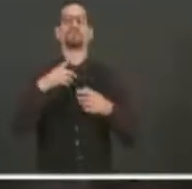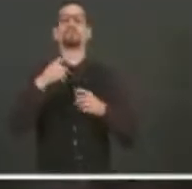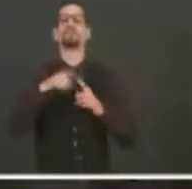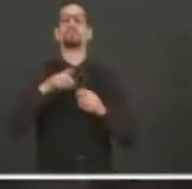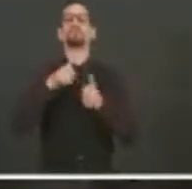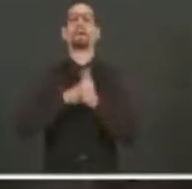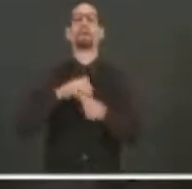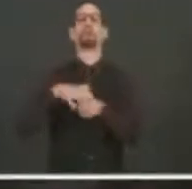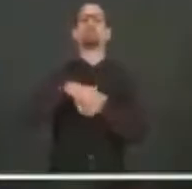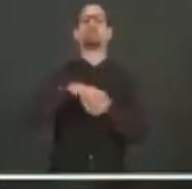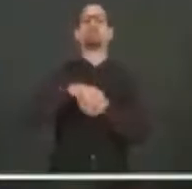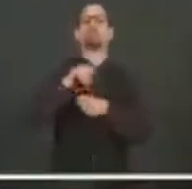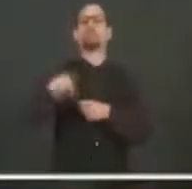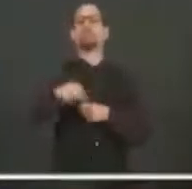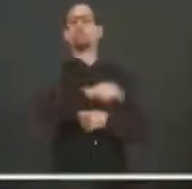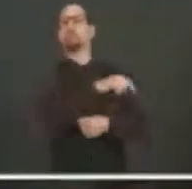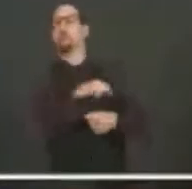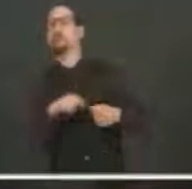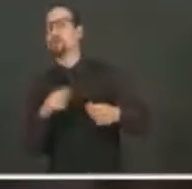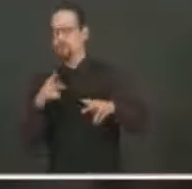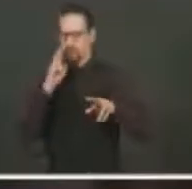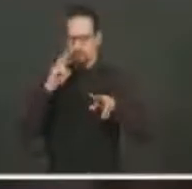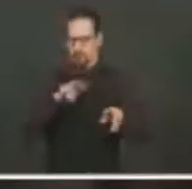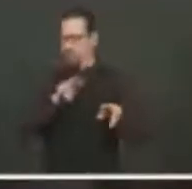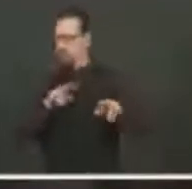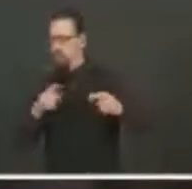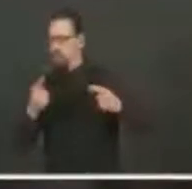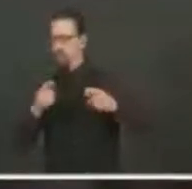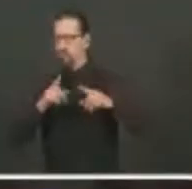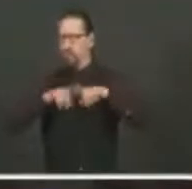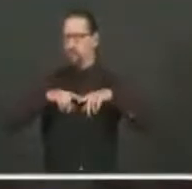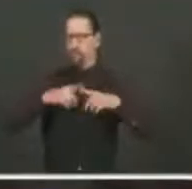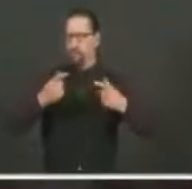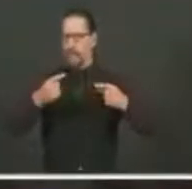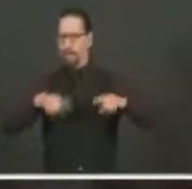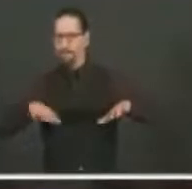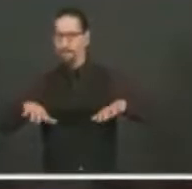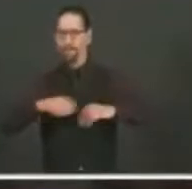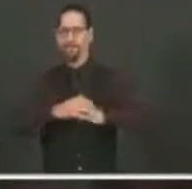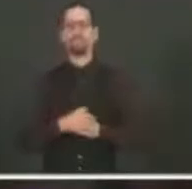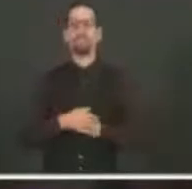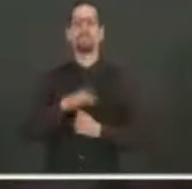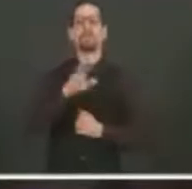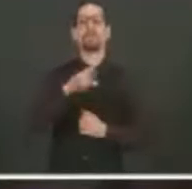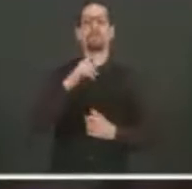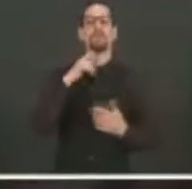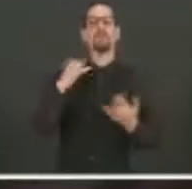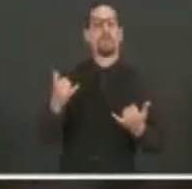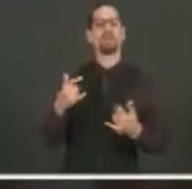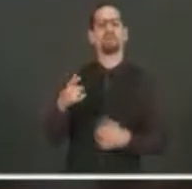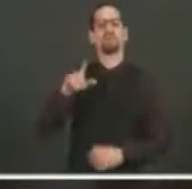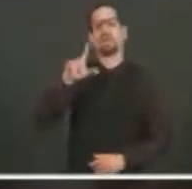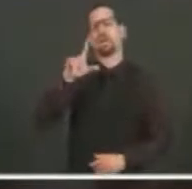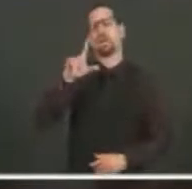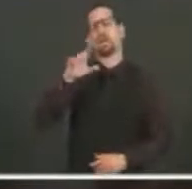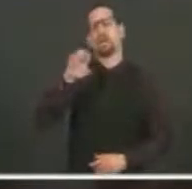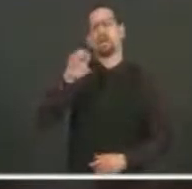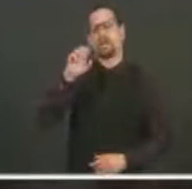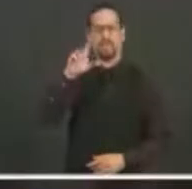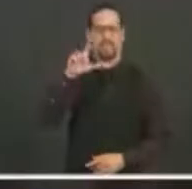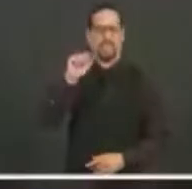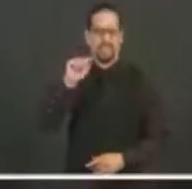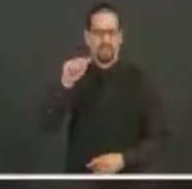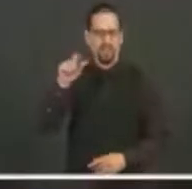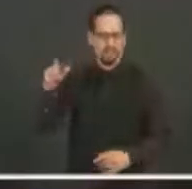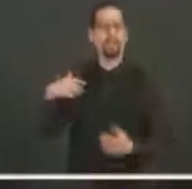which is important to note. So the LEAs are required to submit a plan that covers each of the 3 specific